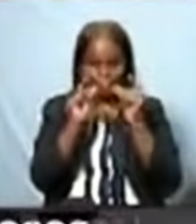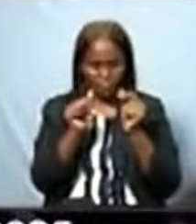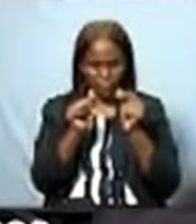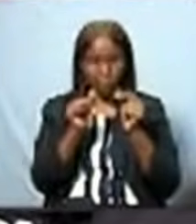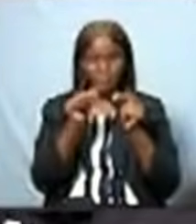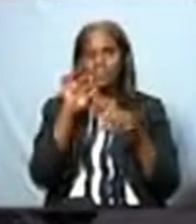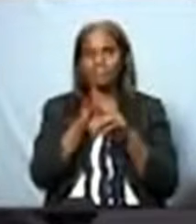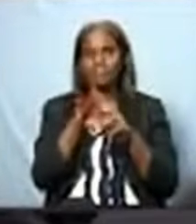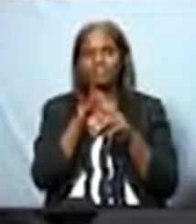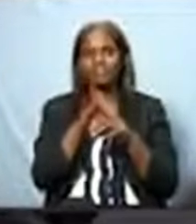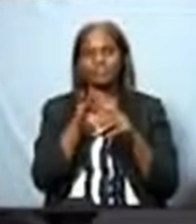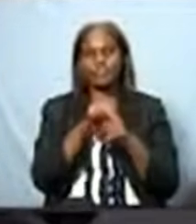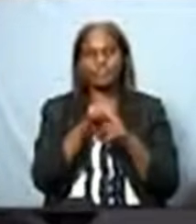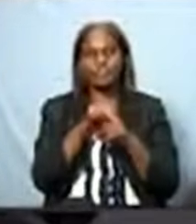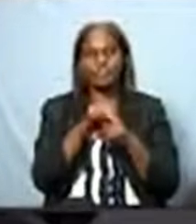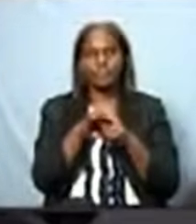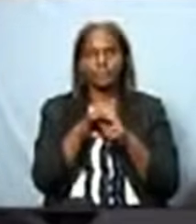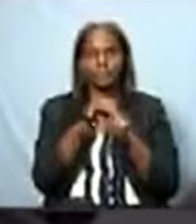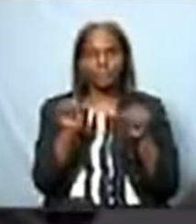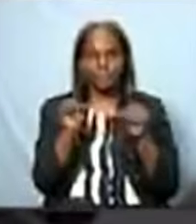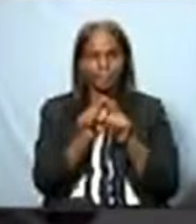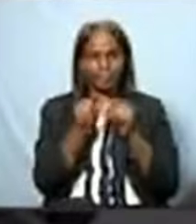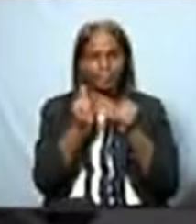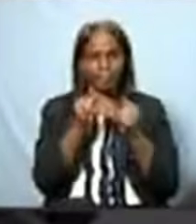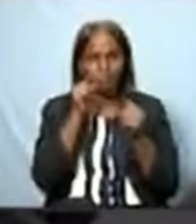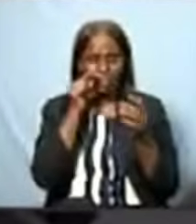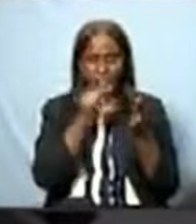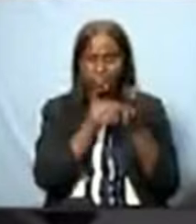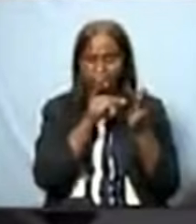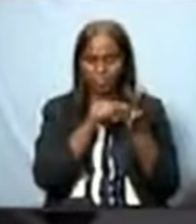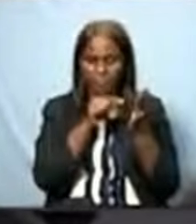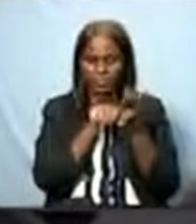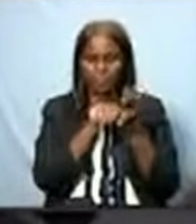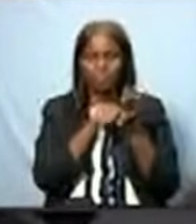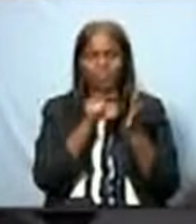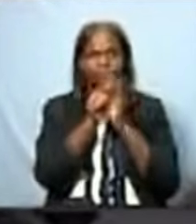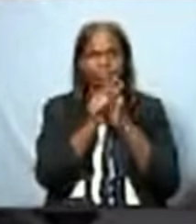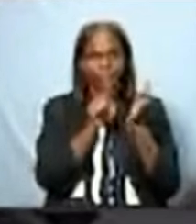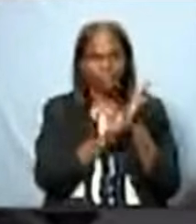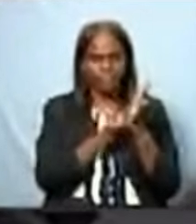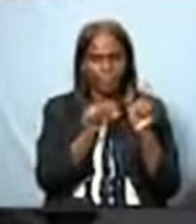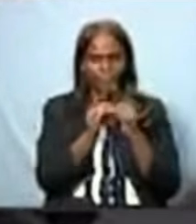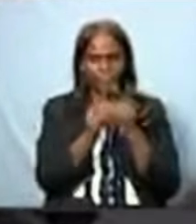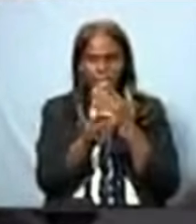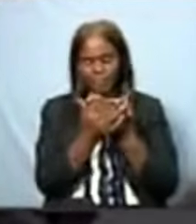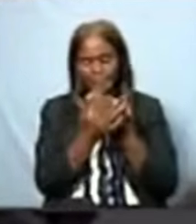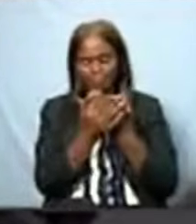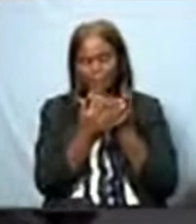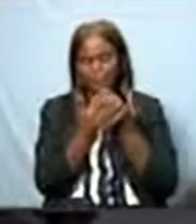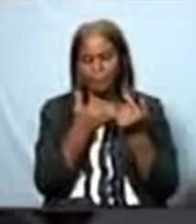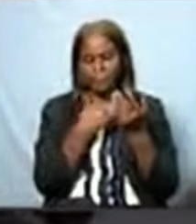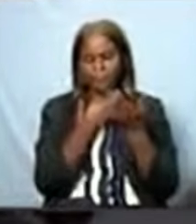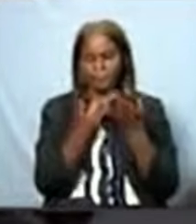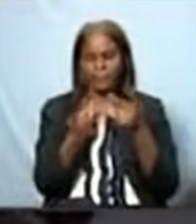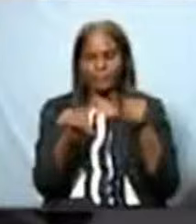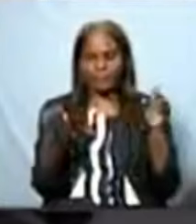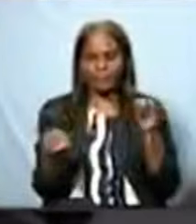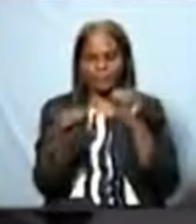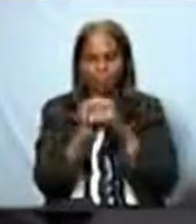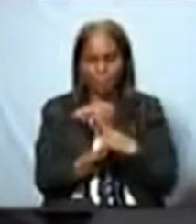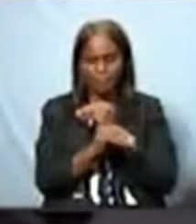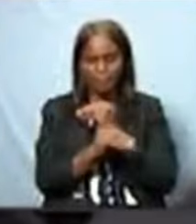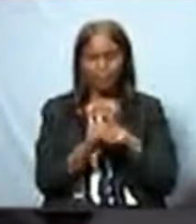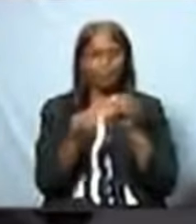at elections. And this particular bill is proposing to replace